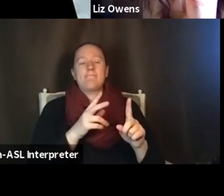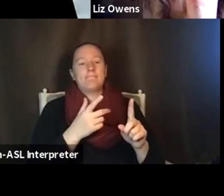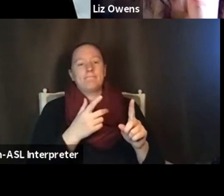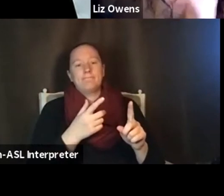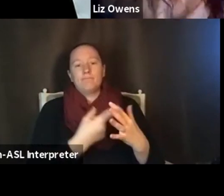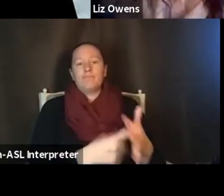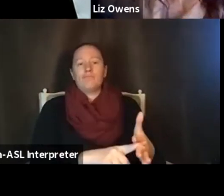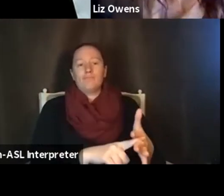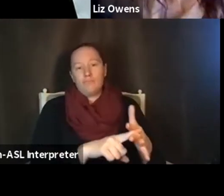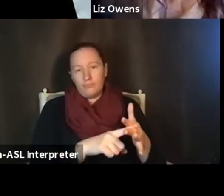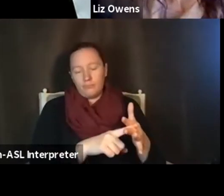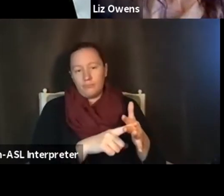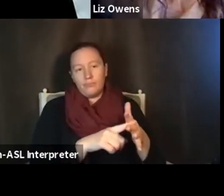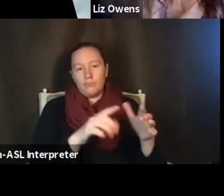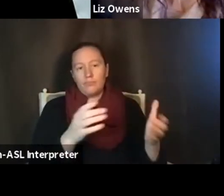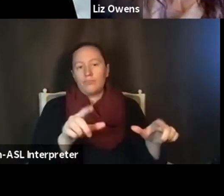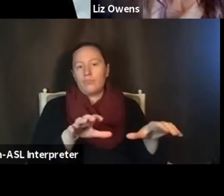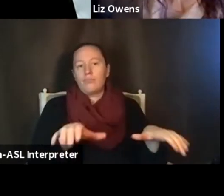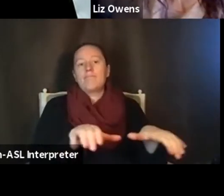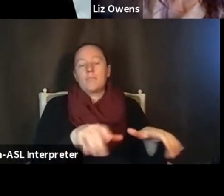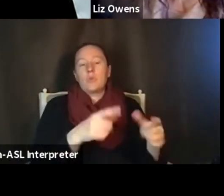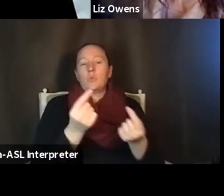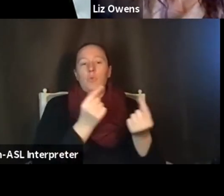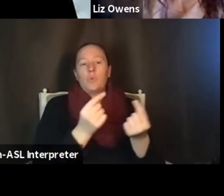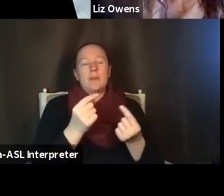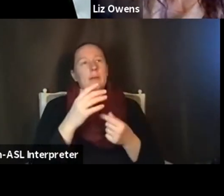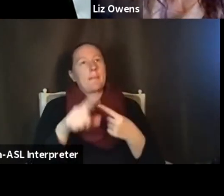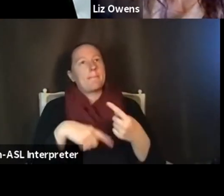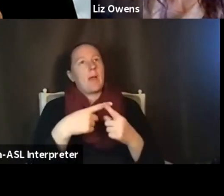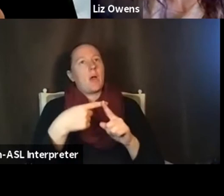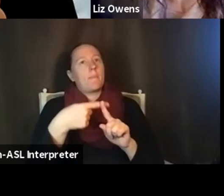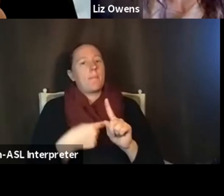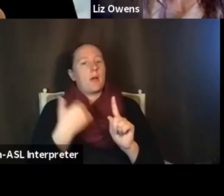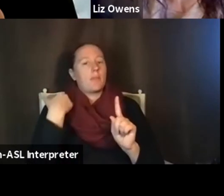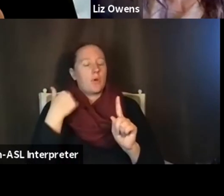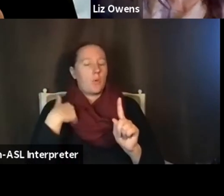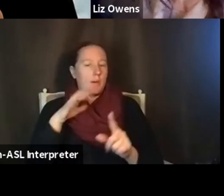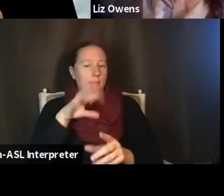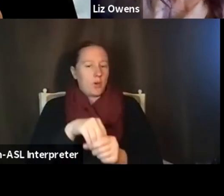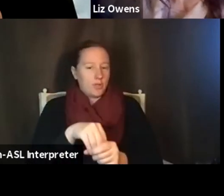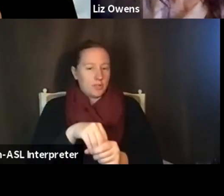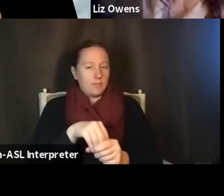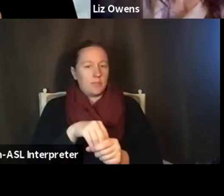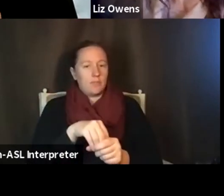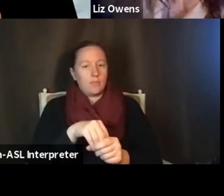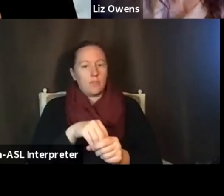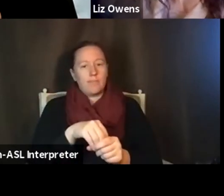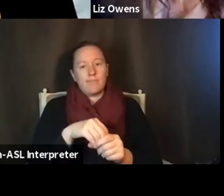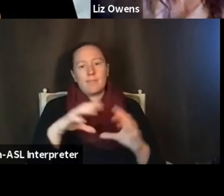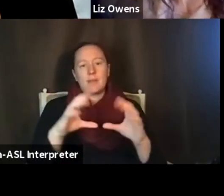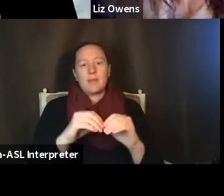area. And then recently, oh gosh, a month or so ago, I participated in a conference call